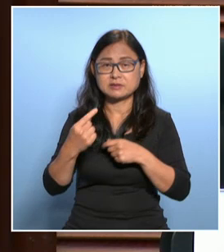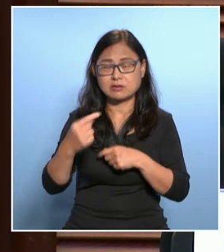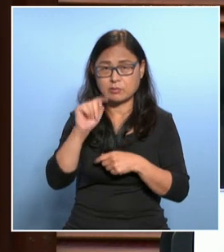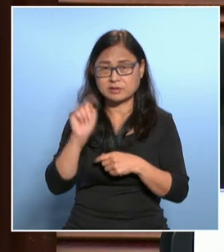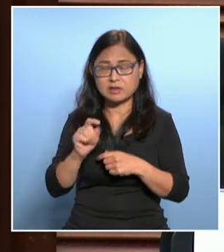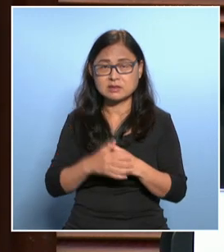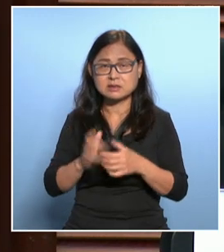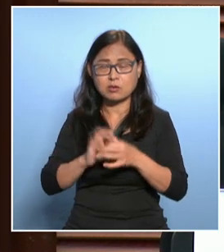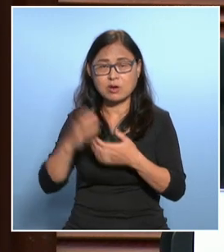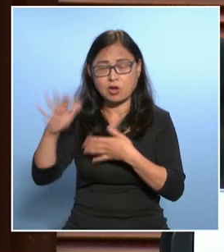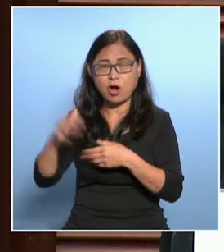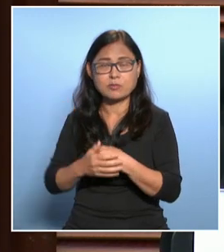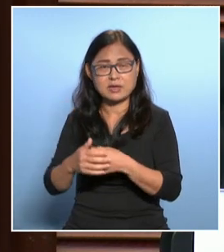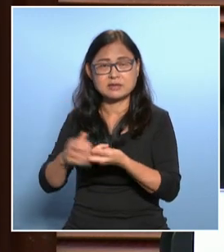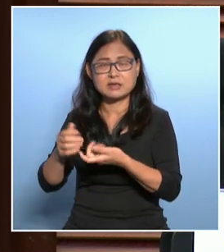Under Secretary,